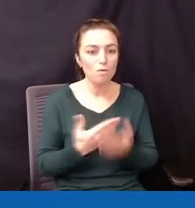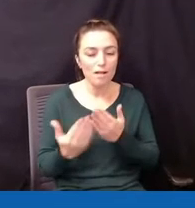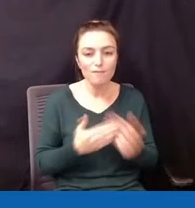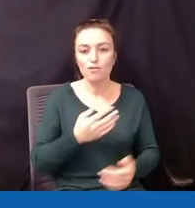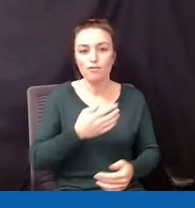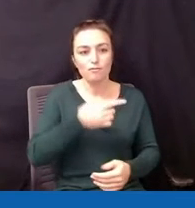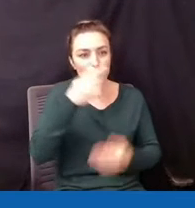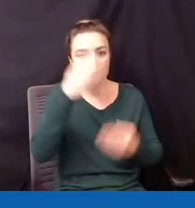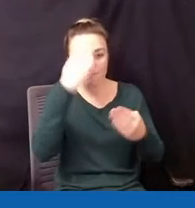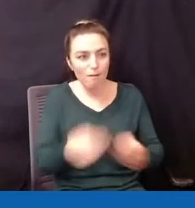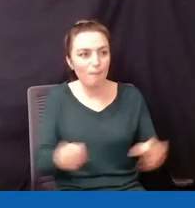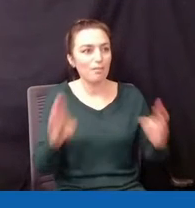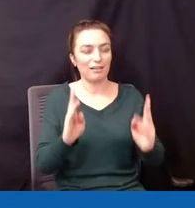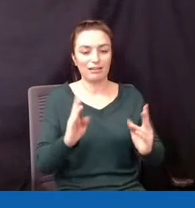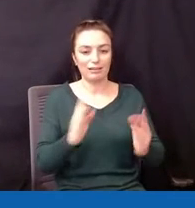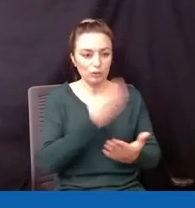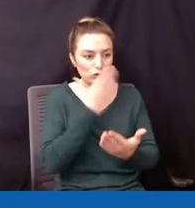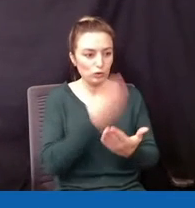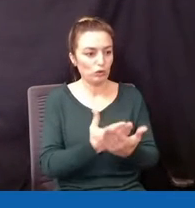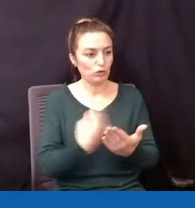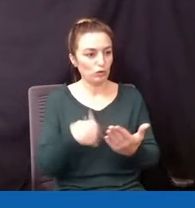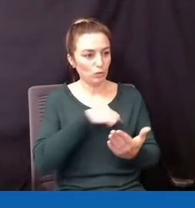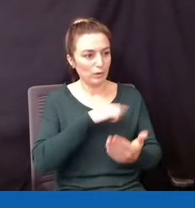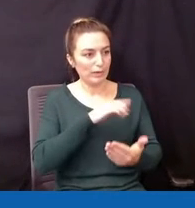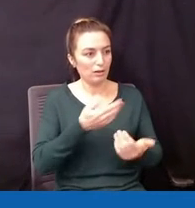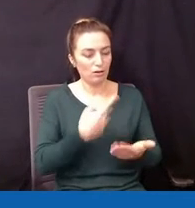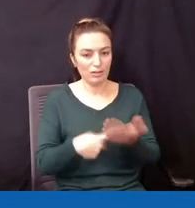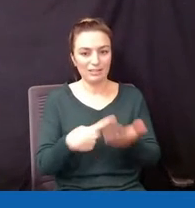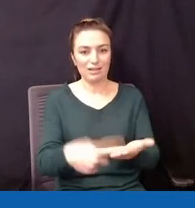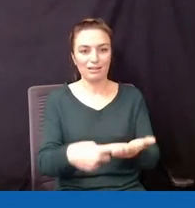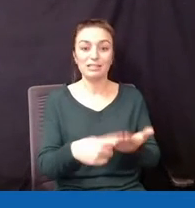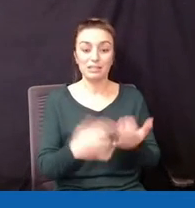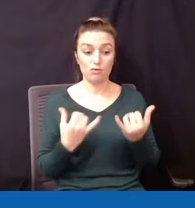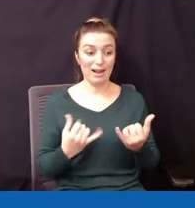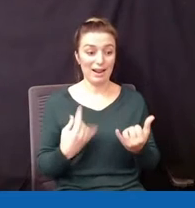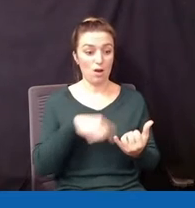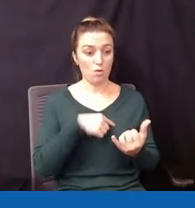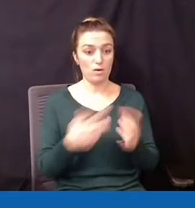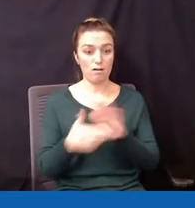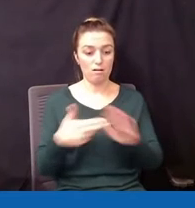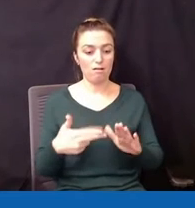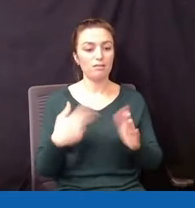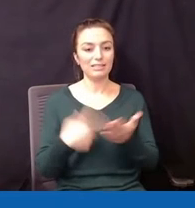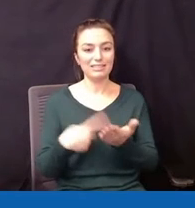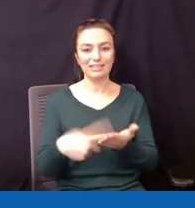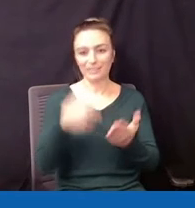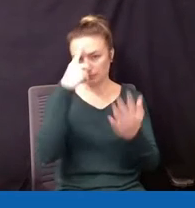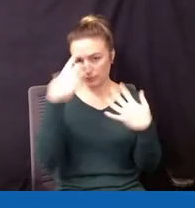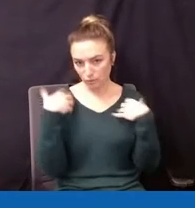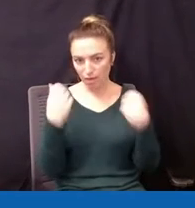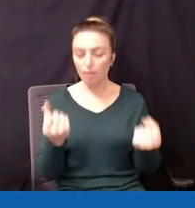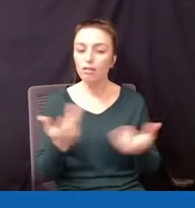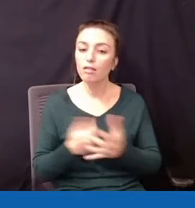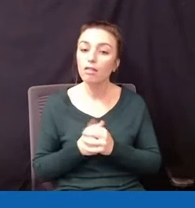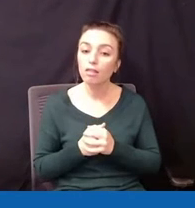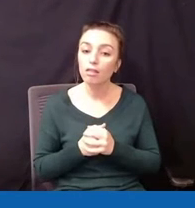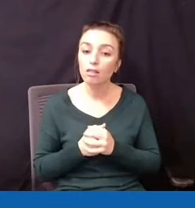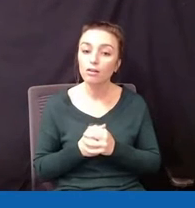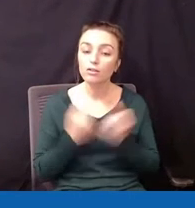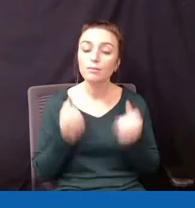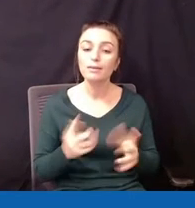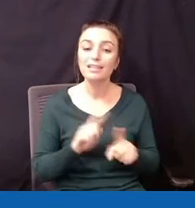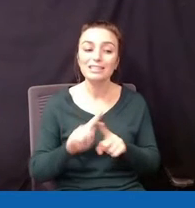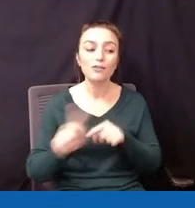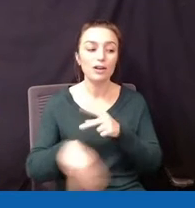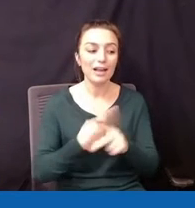we are talking about. In this case, that public good is mental health, and I want to frame it as a public good. So there are many different kinds of rights. The first is a